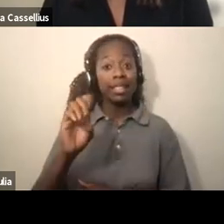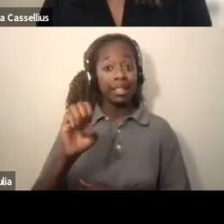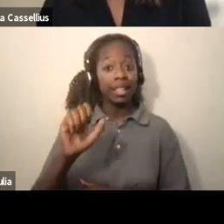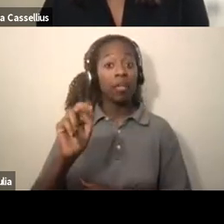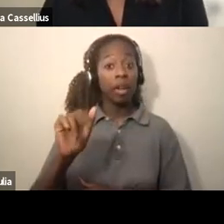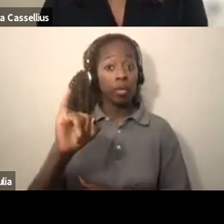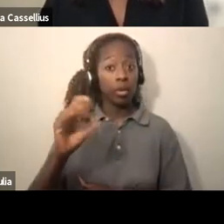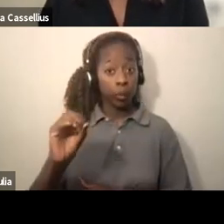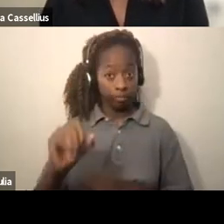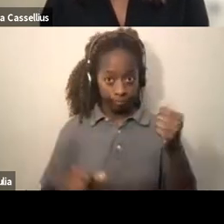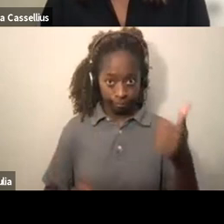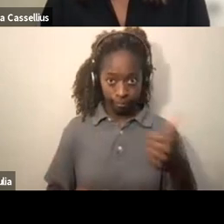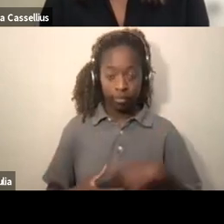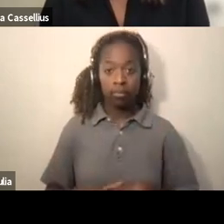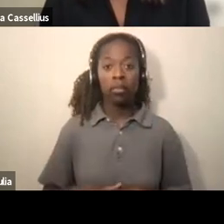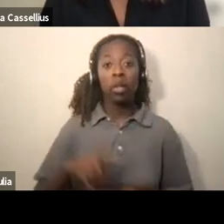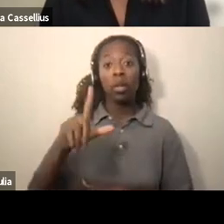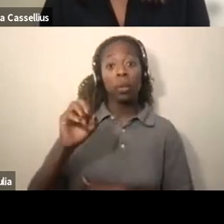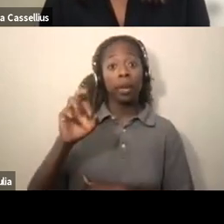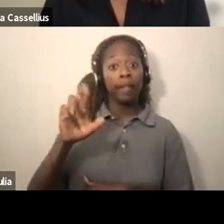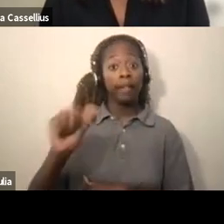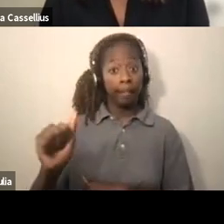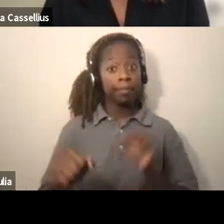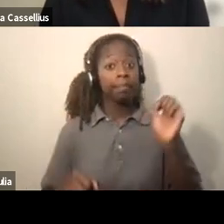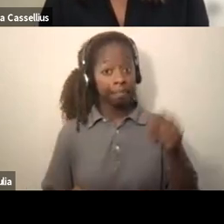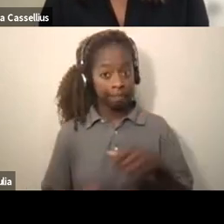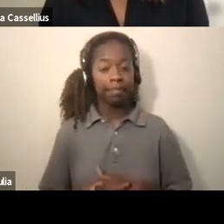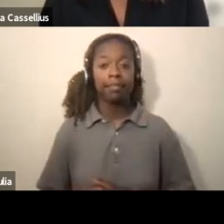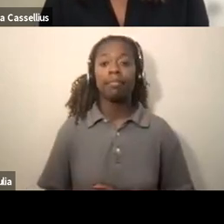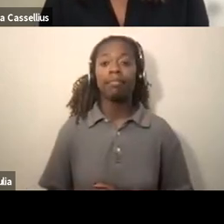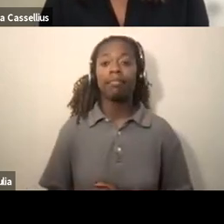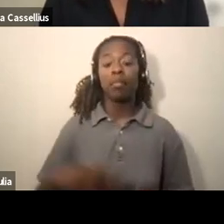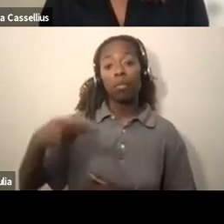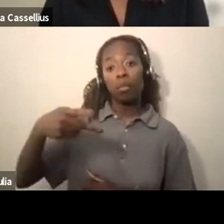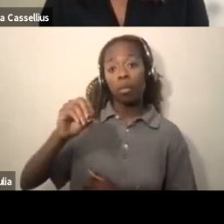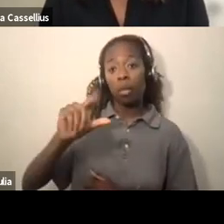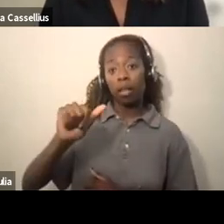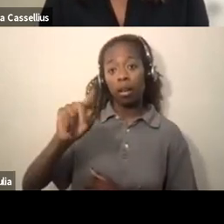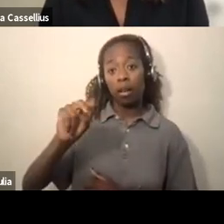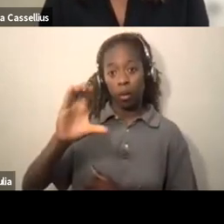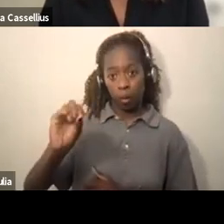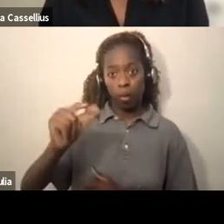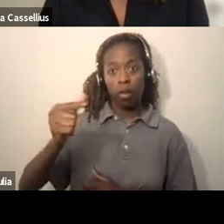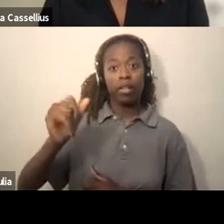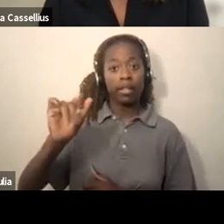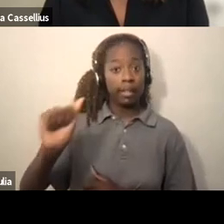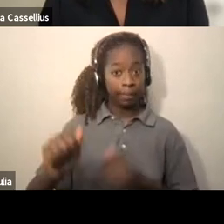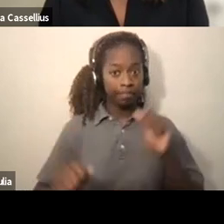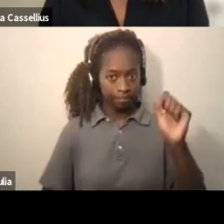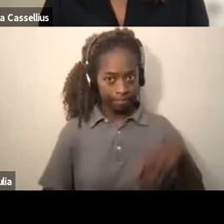yes ms lopera yes ms polanco garcia yes